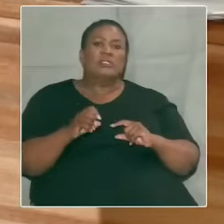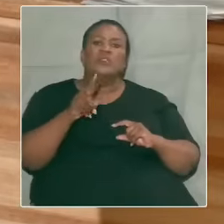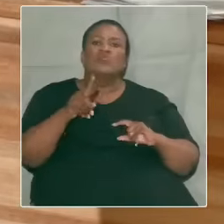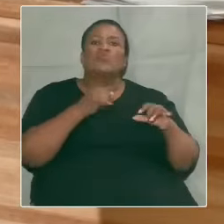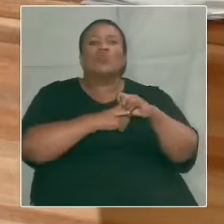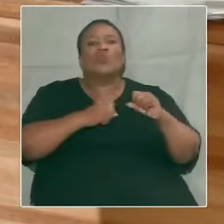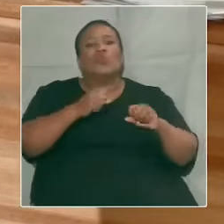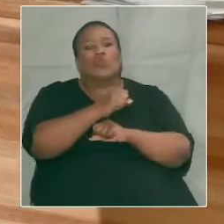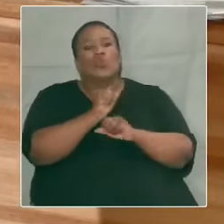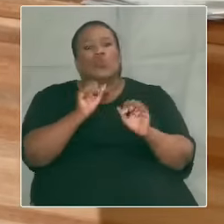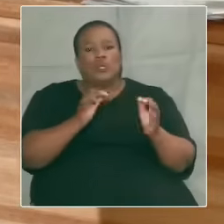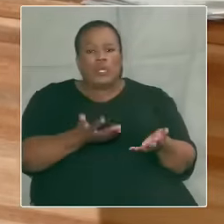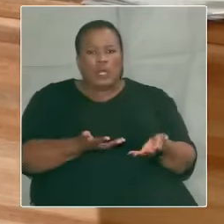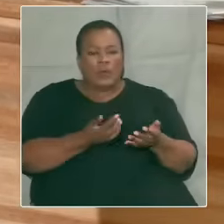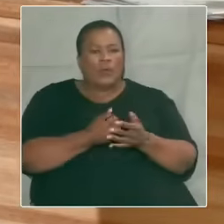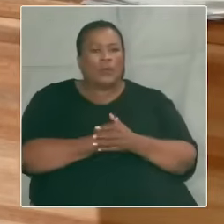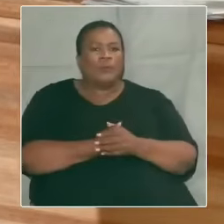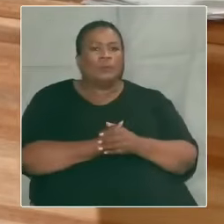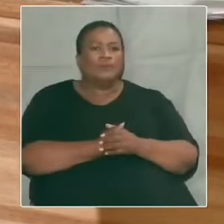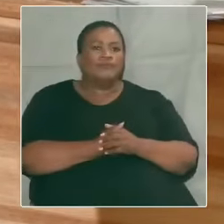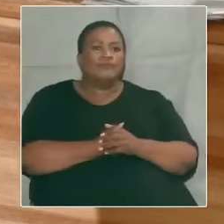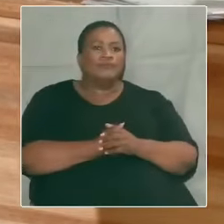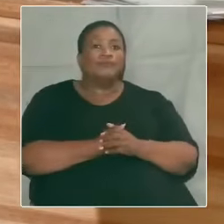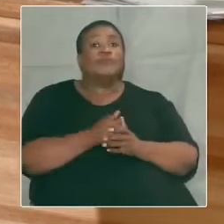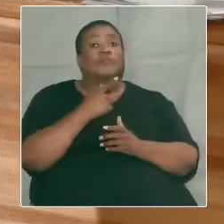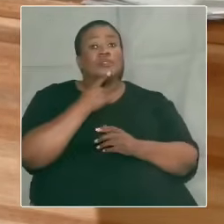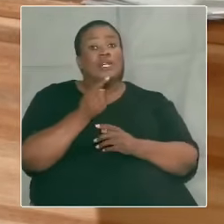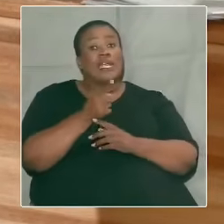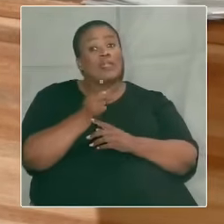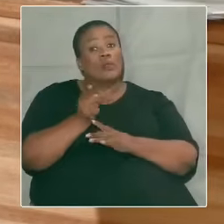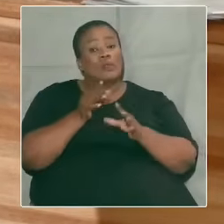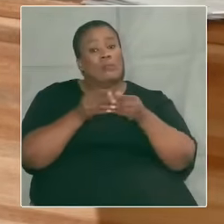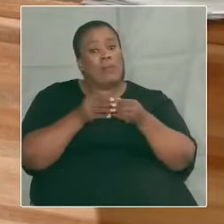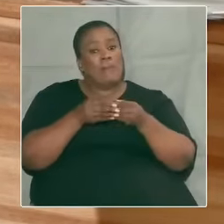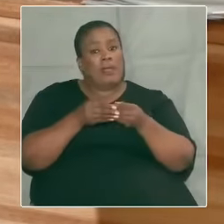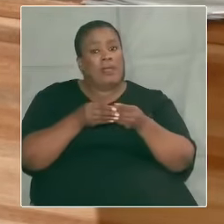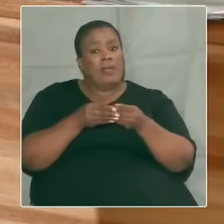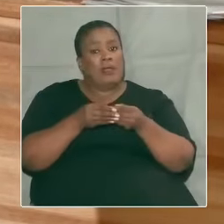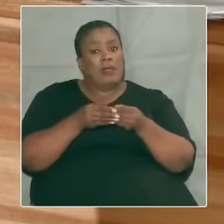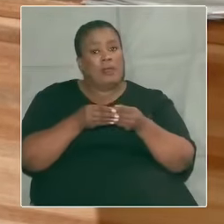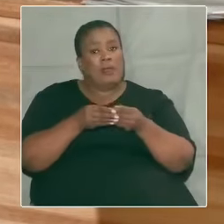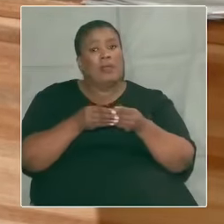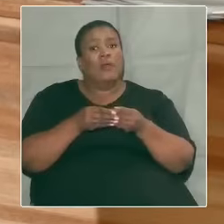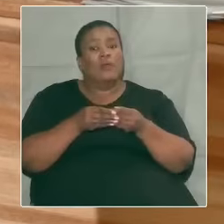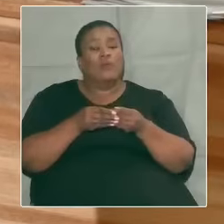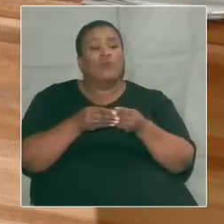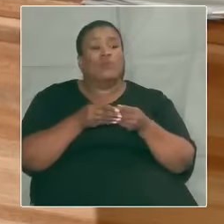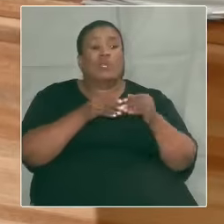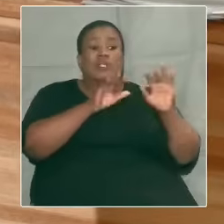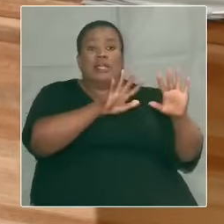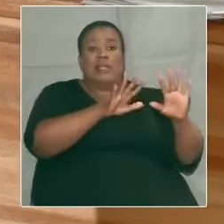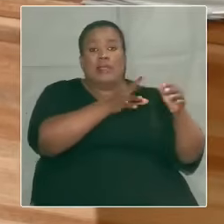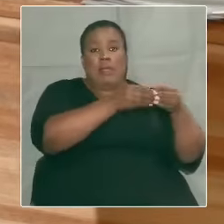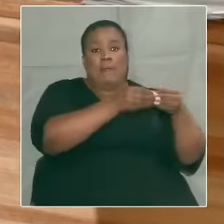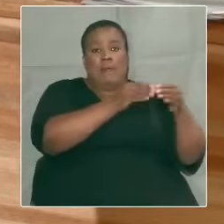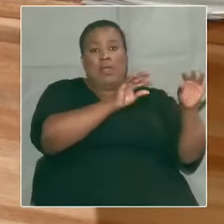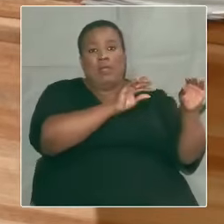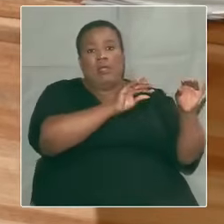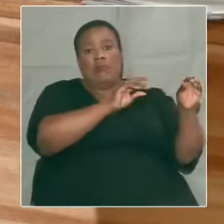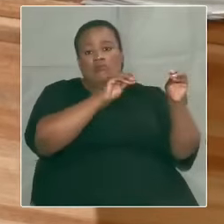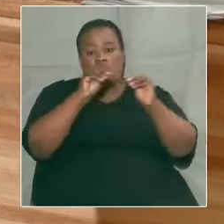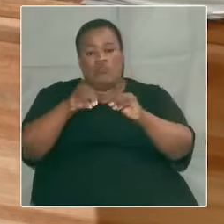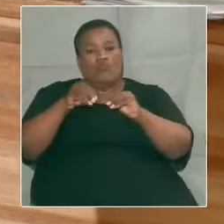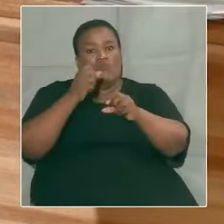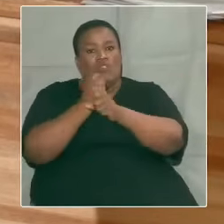conclude by indicating that those members that were seconded to to the Gauteng team were then integrated